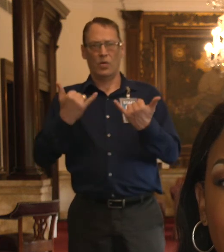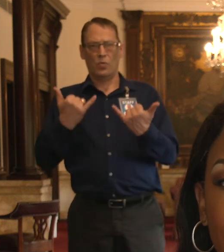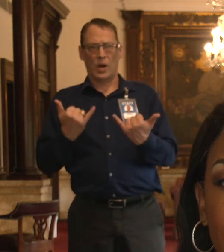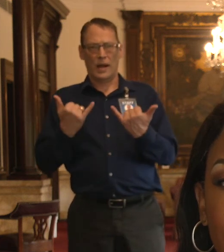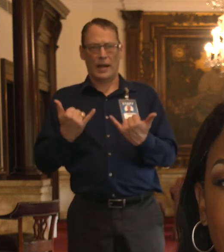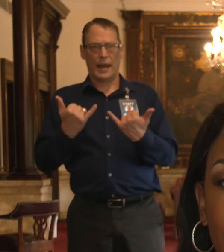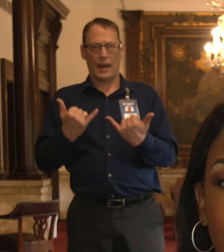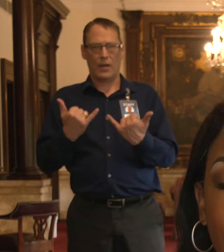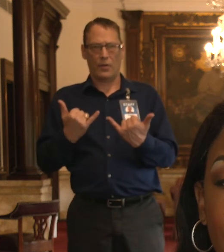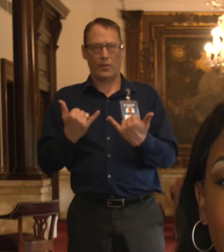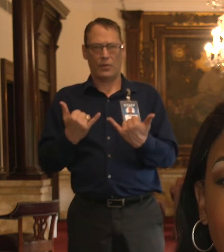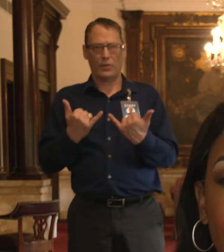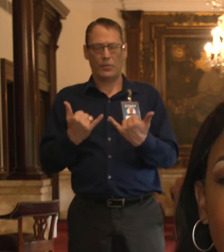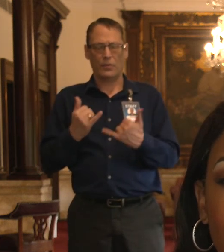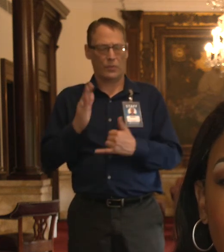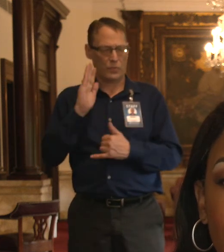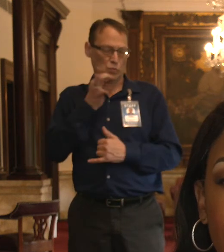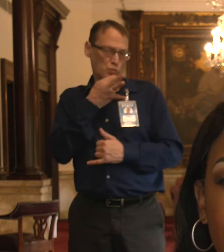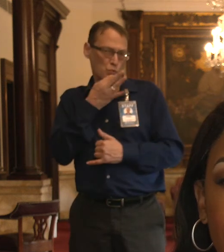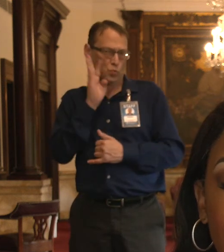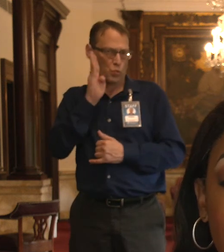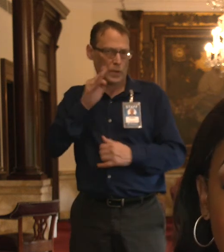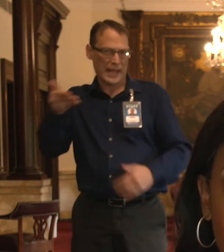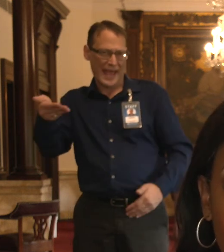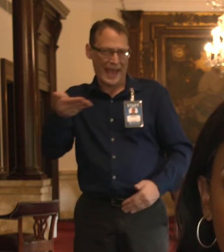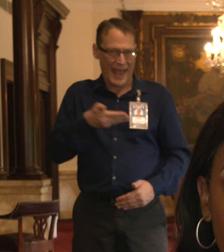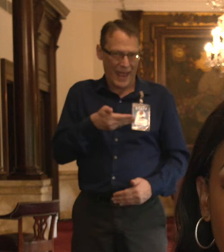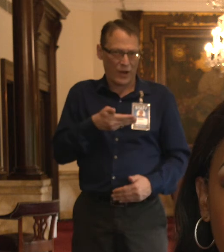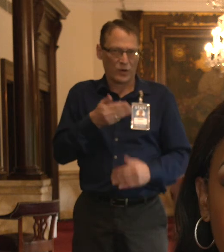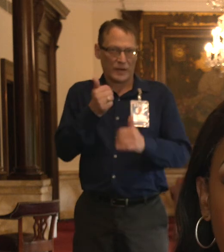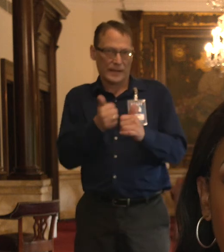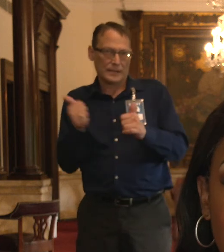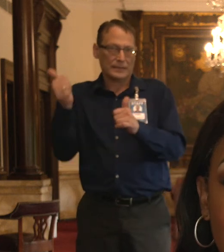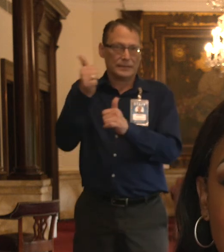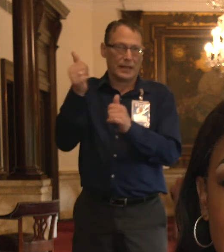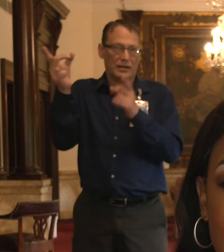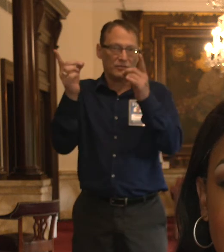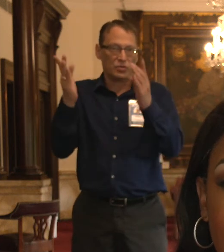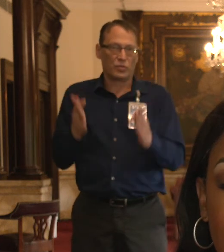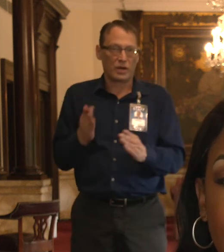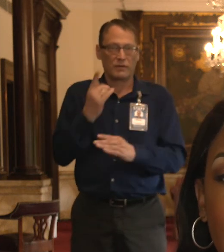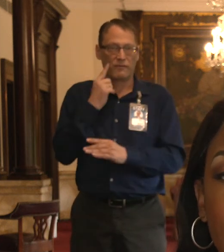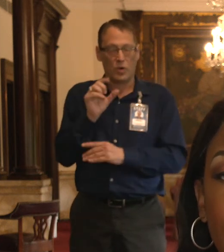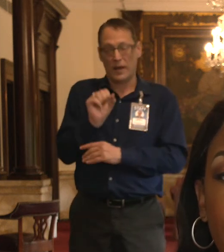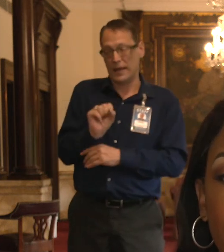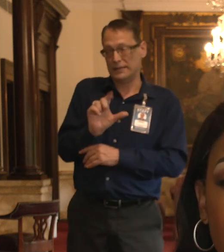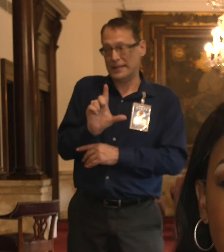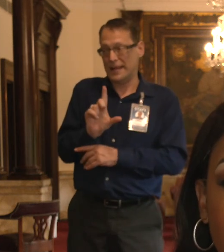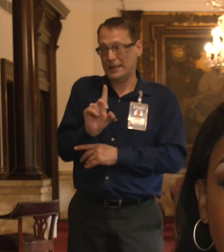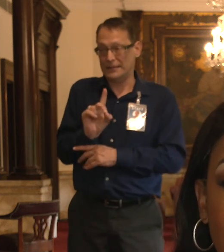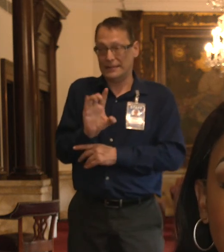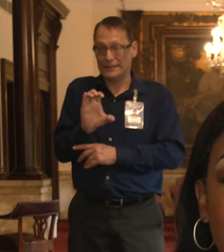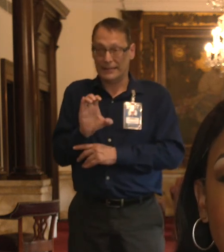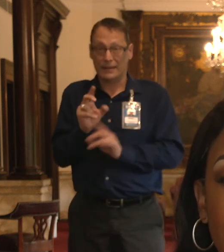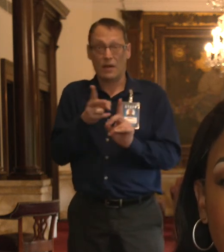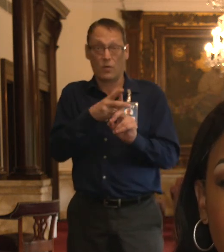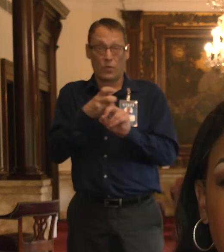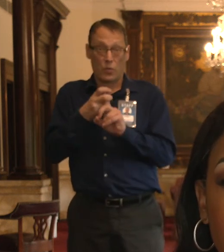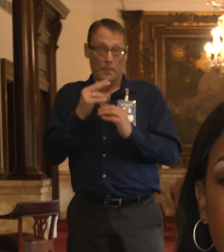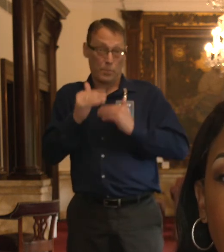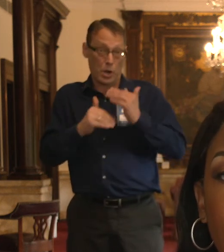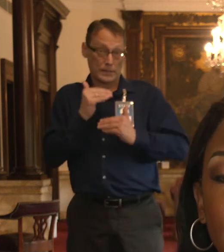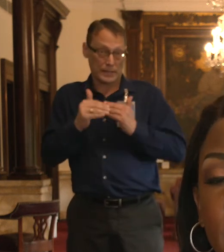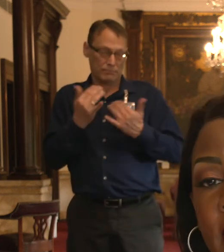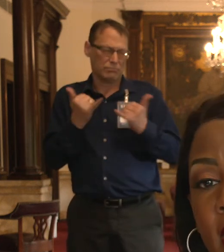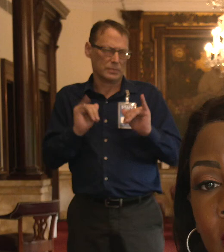to hire the new executive director of SLDC. That recruitment process is